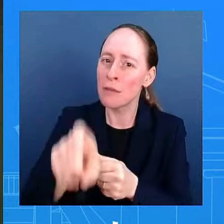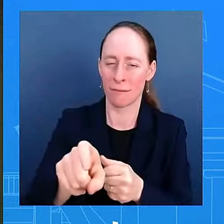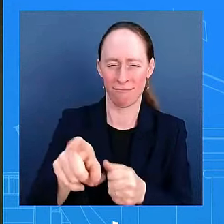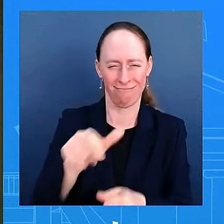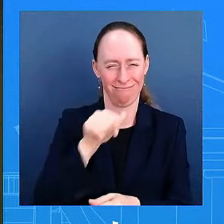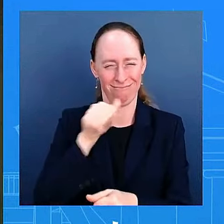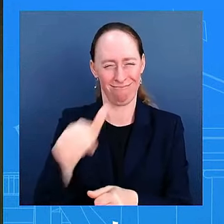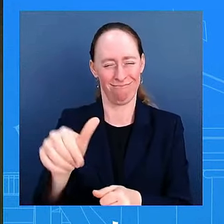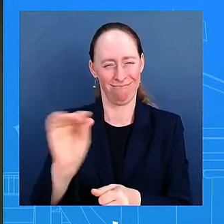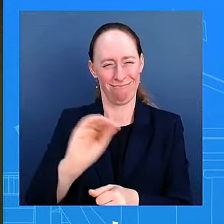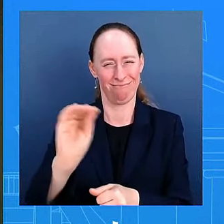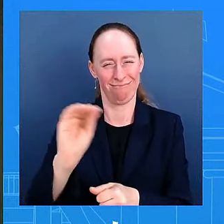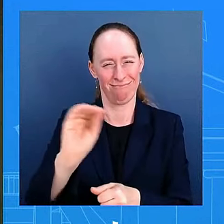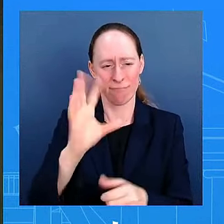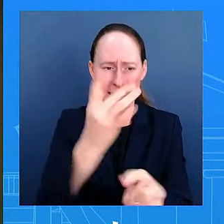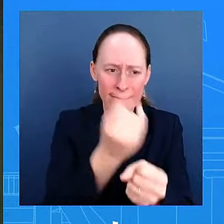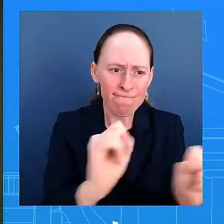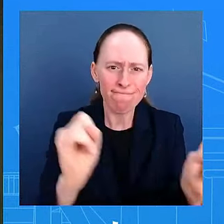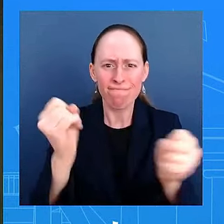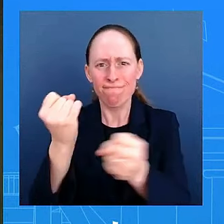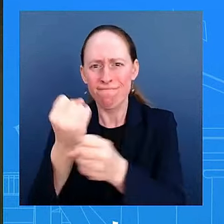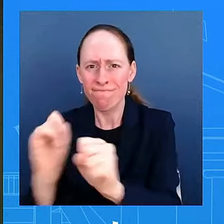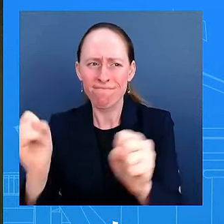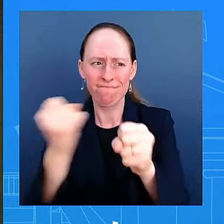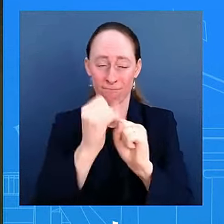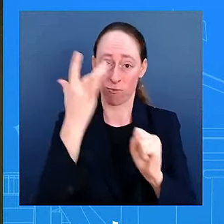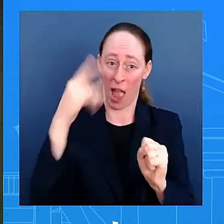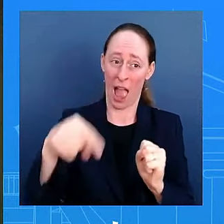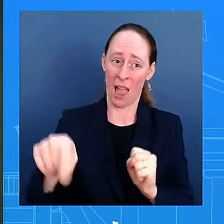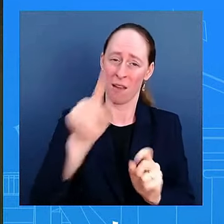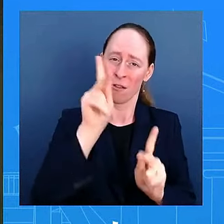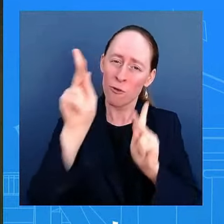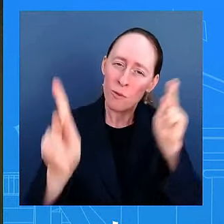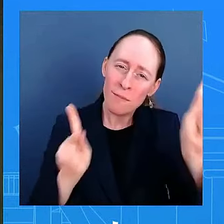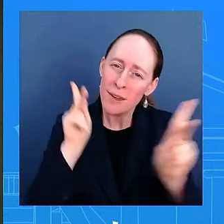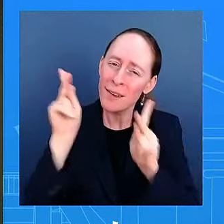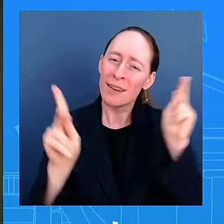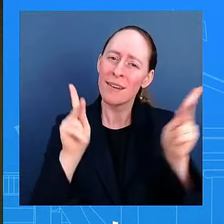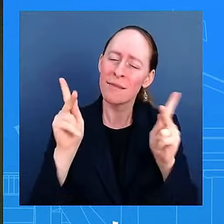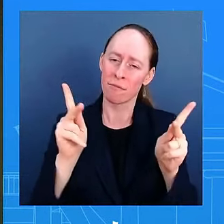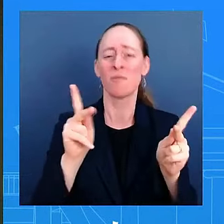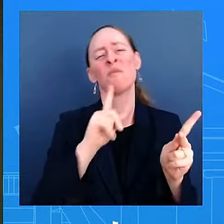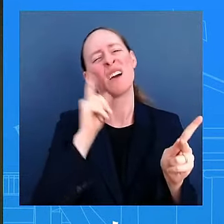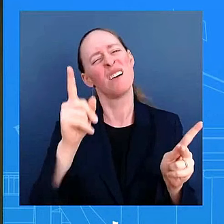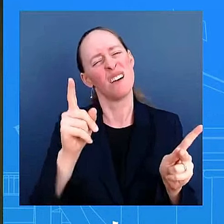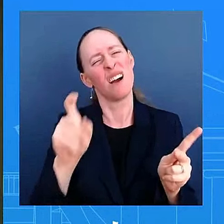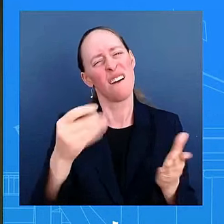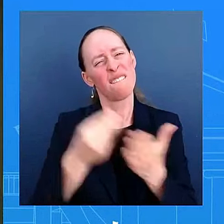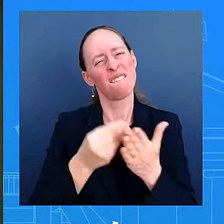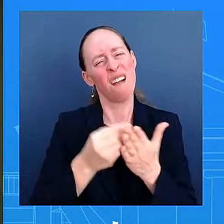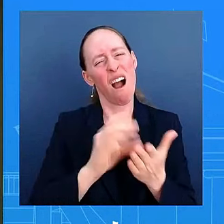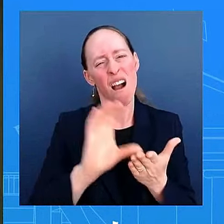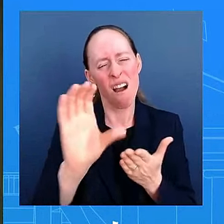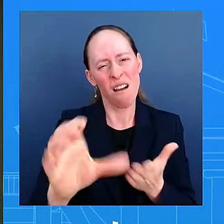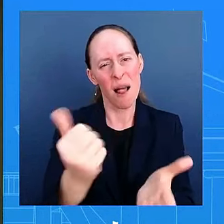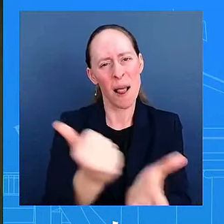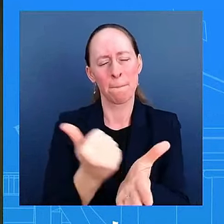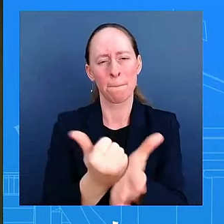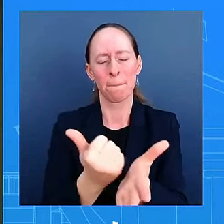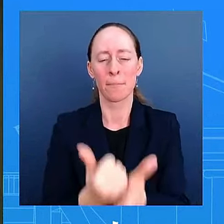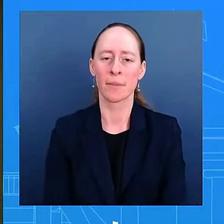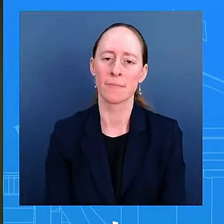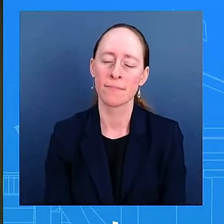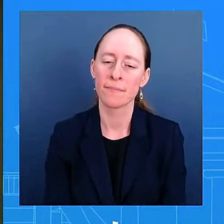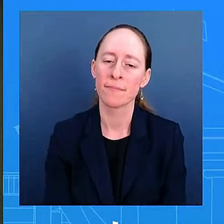fellow human being, and we need to be funded accordingly. All right. One quick one to follow up, Secretary. Wait,